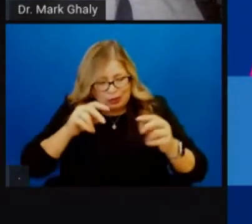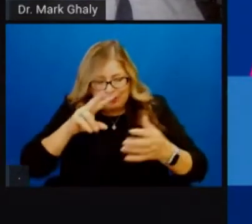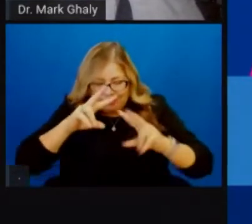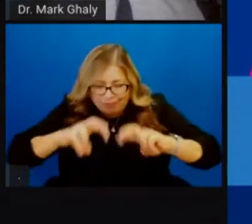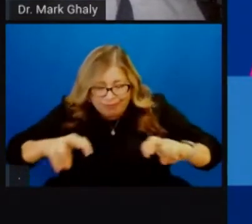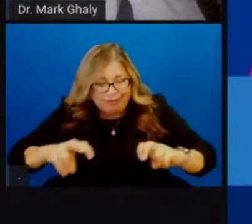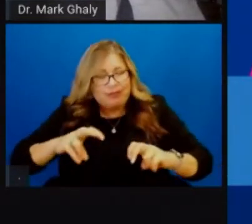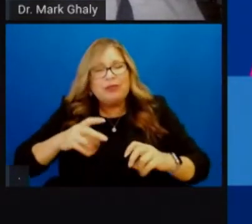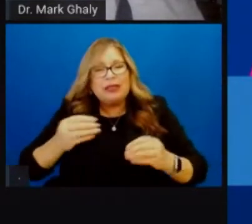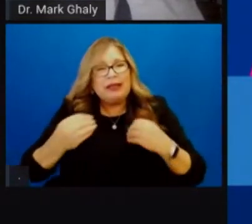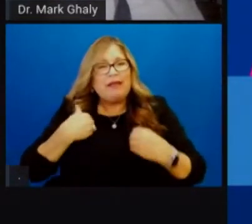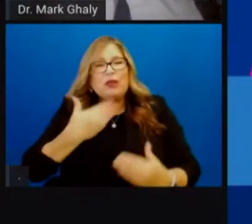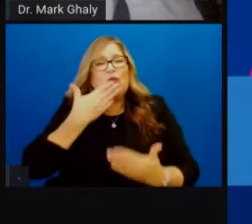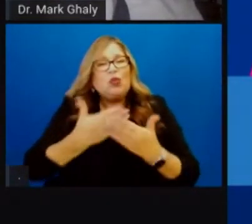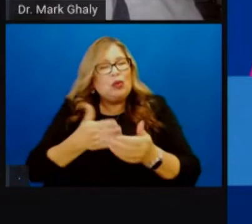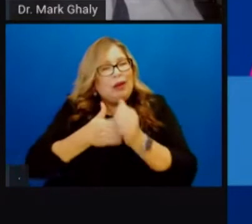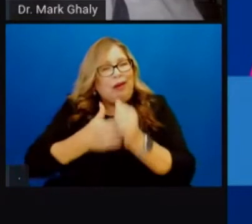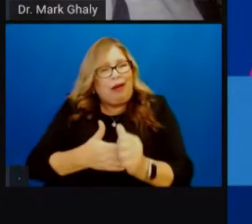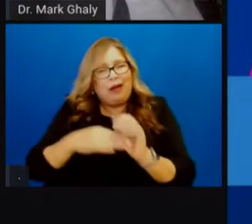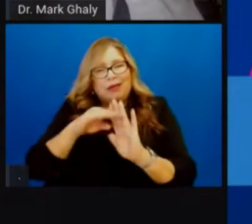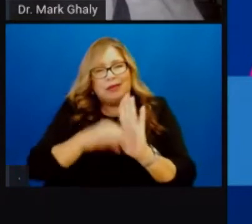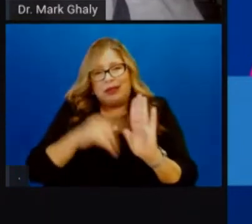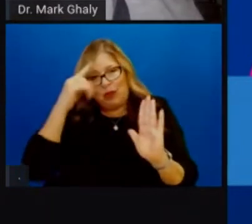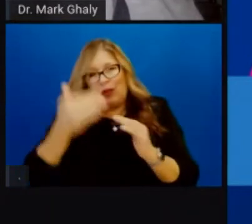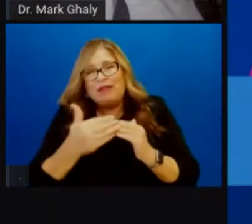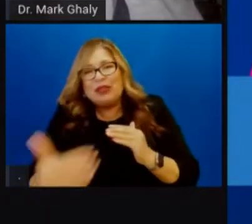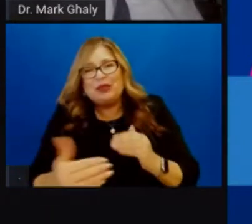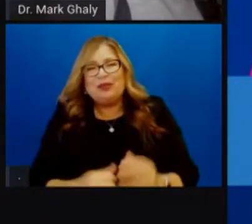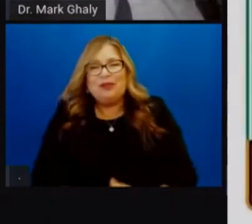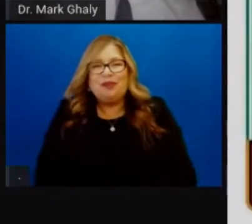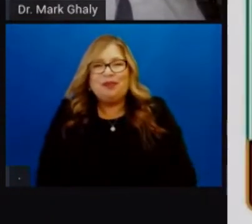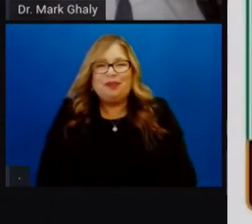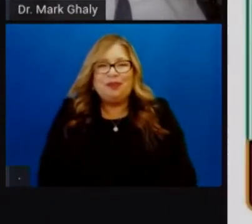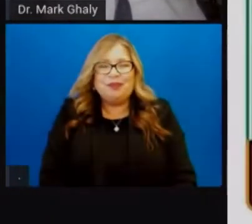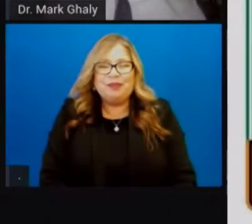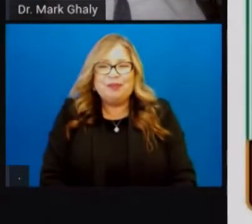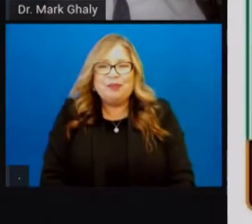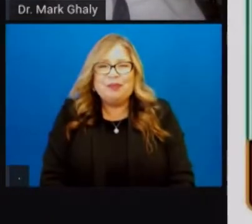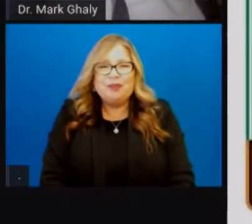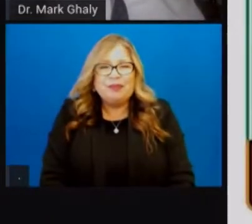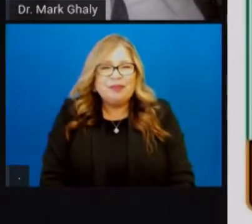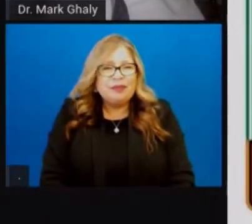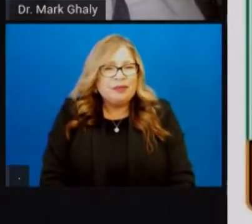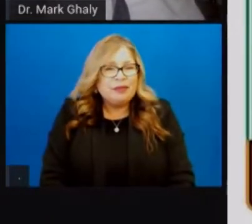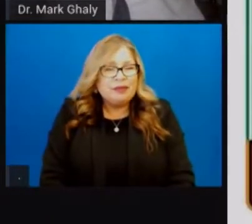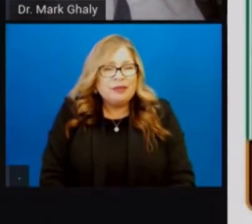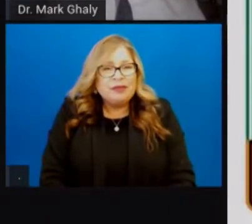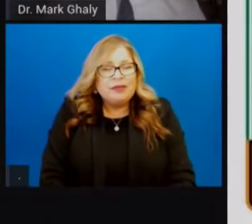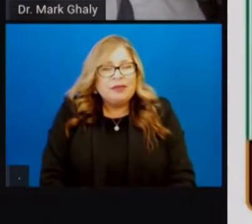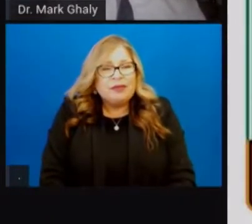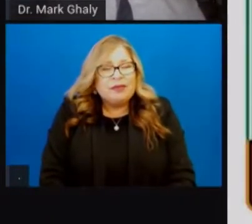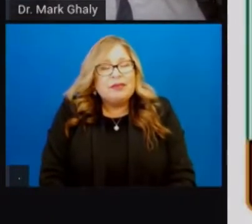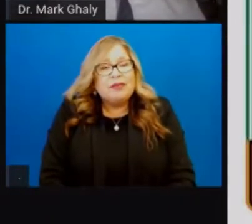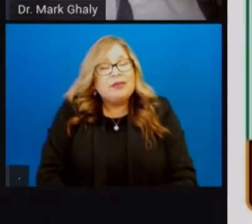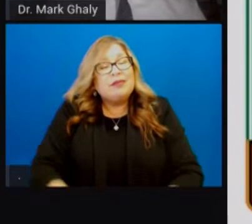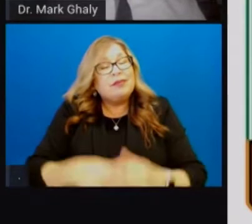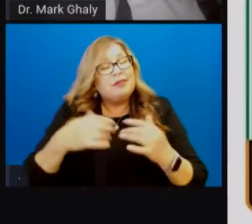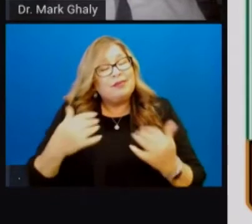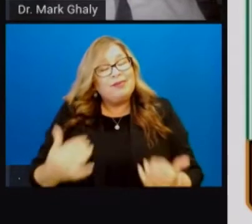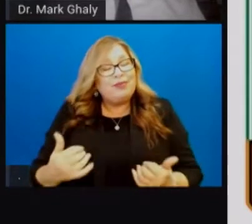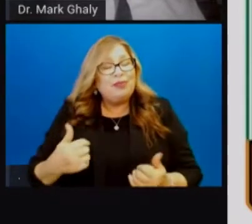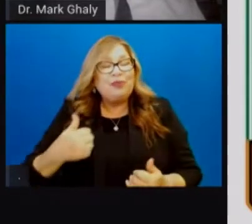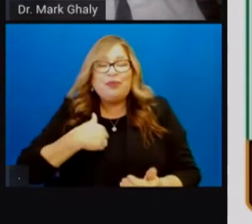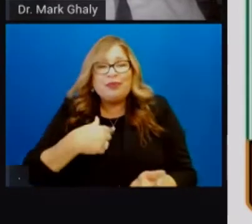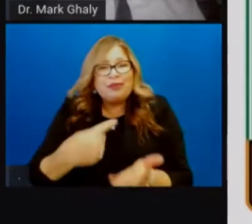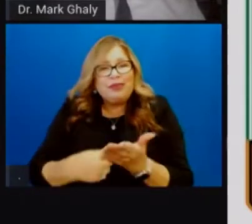element that we use moving forward. Next slide. And that brings me to this conversation. We said in